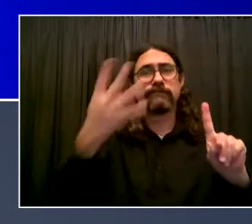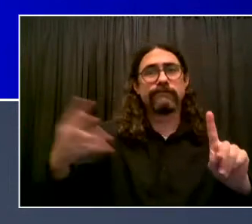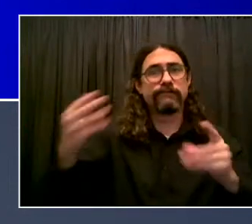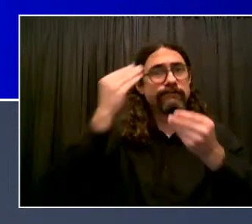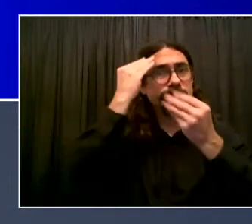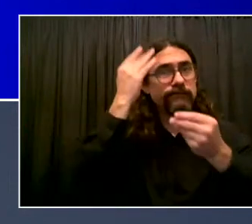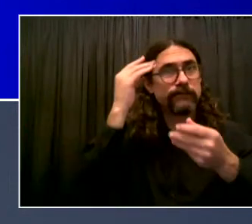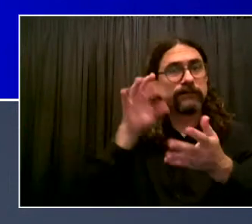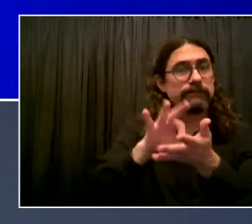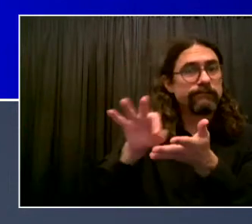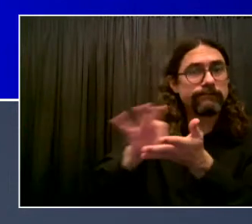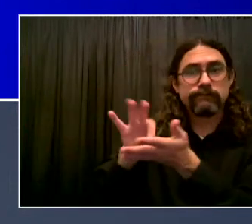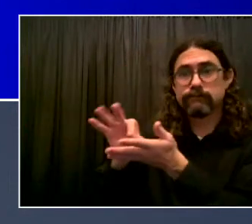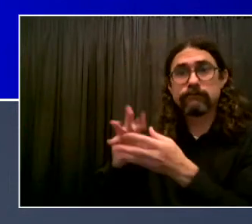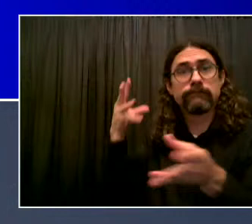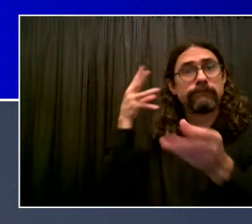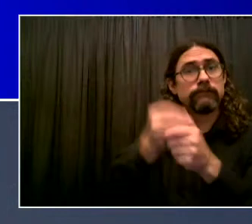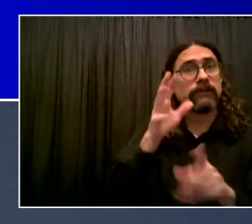going.